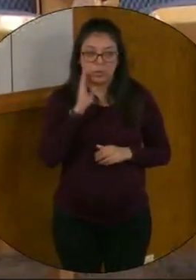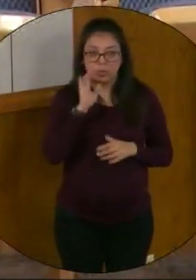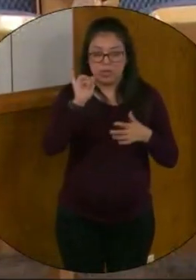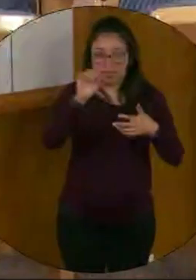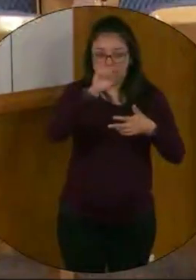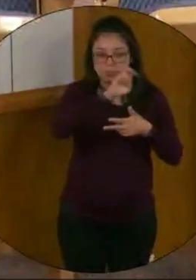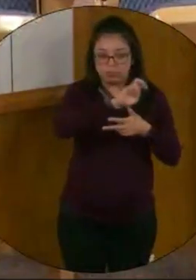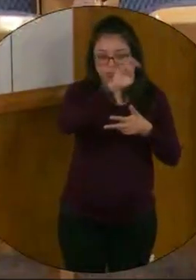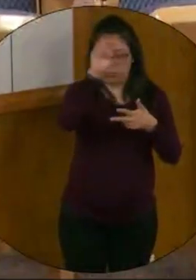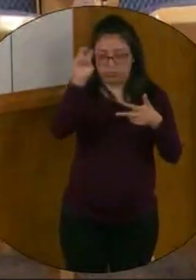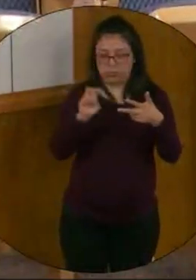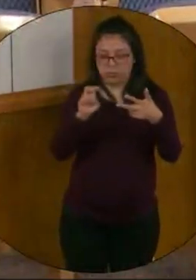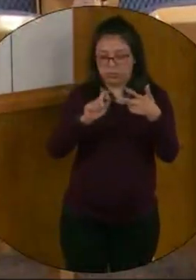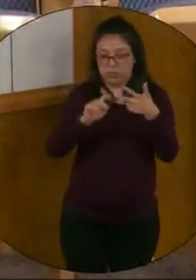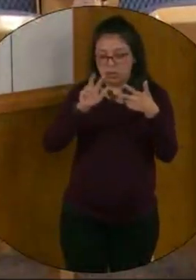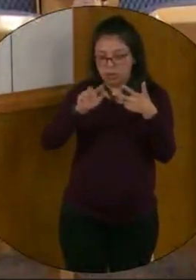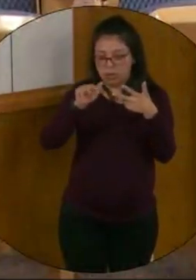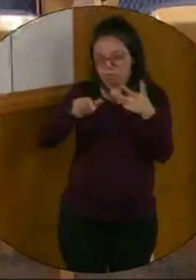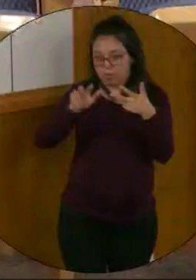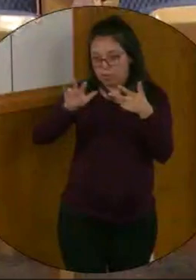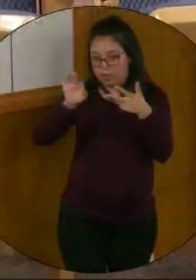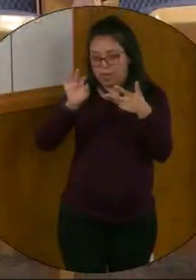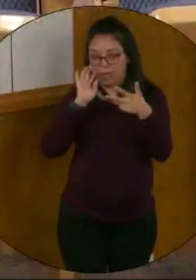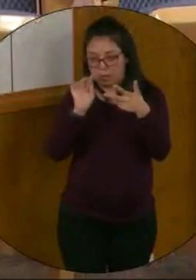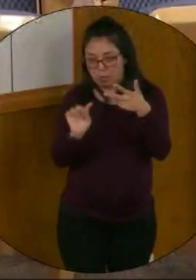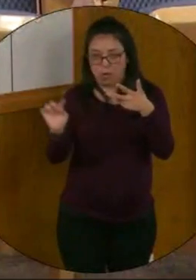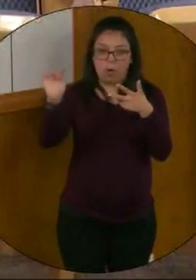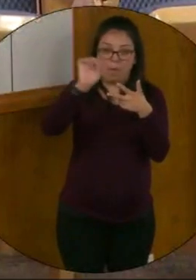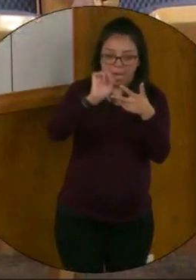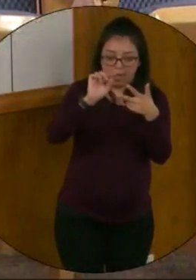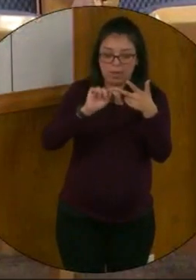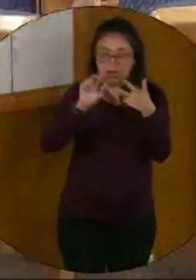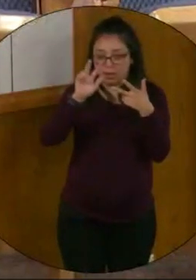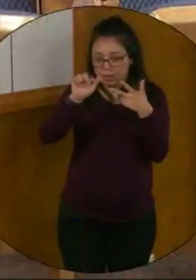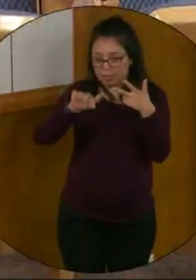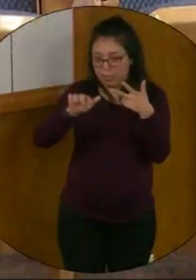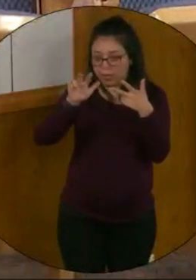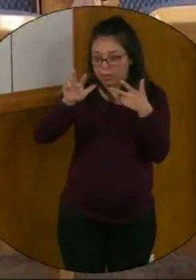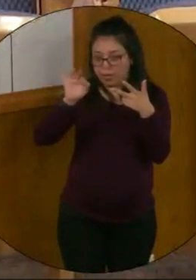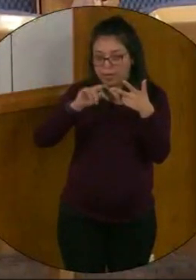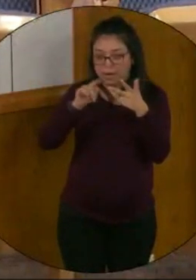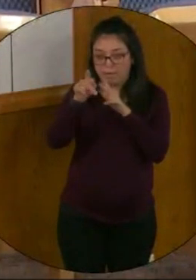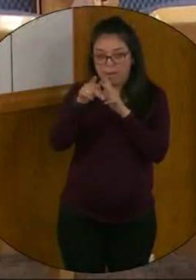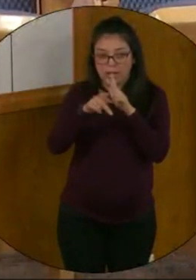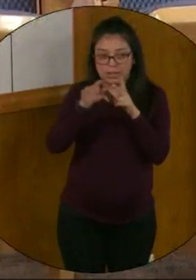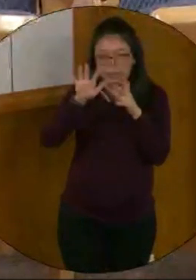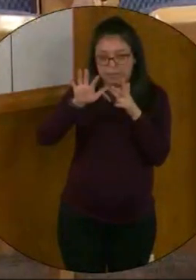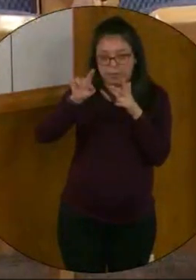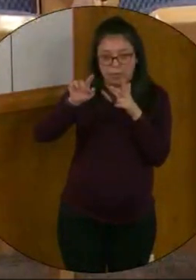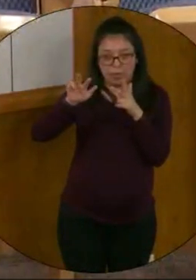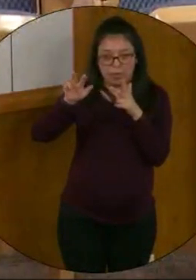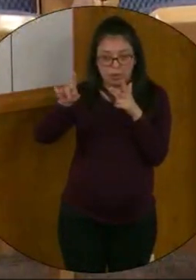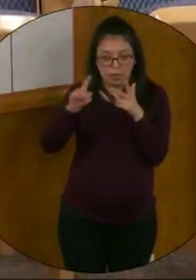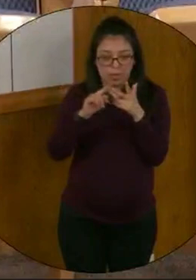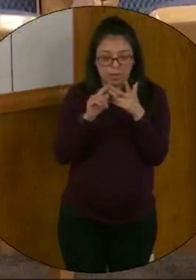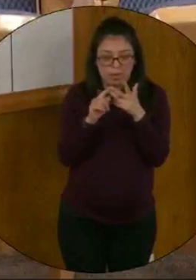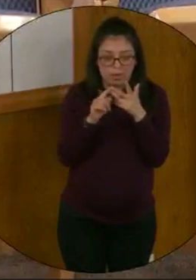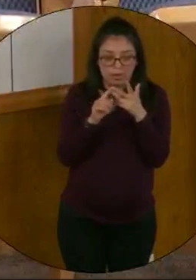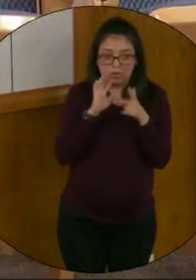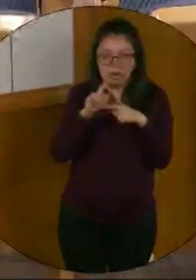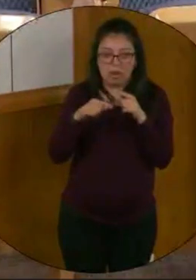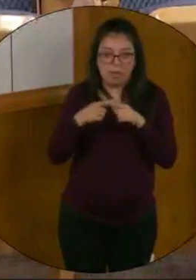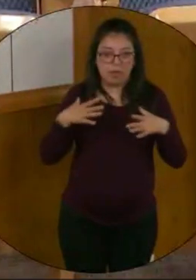to 3.39 and then come back. 3.39 is policy 5131. It is the dress